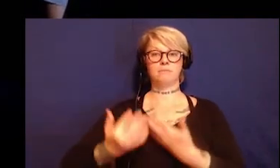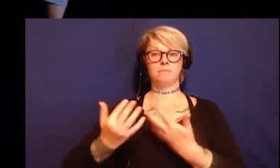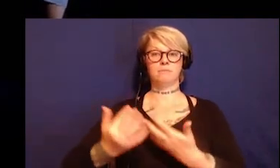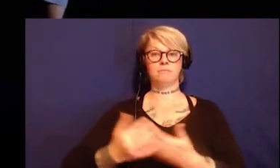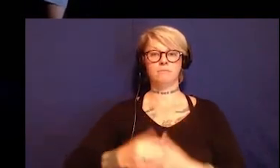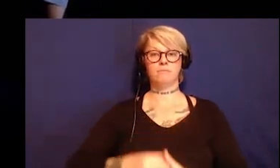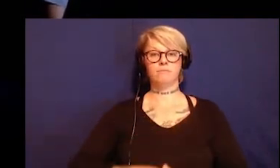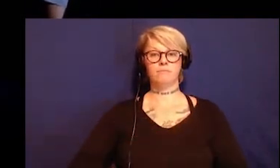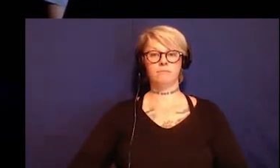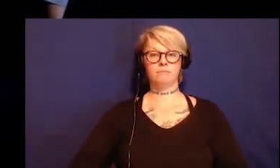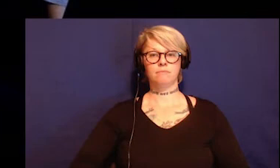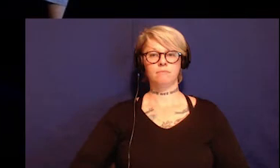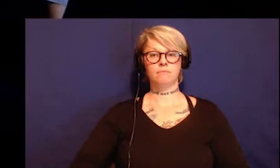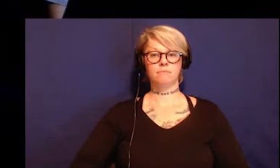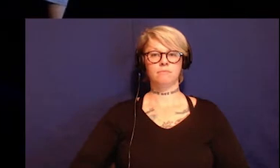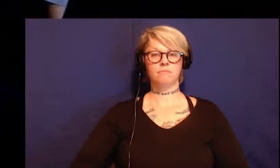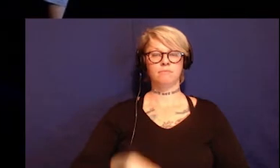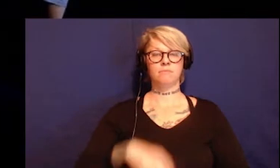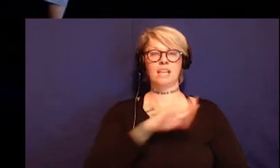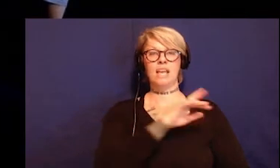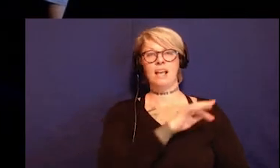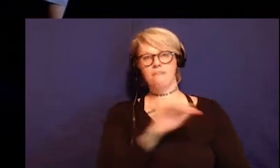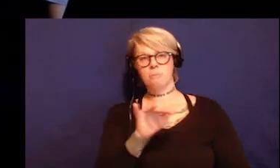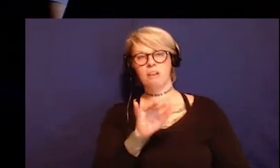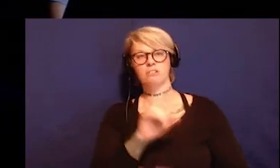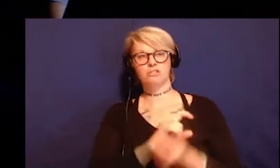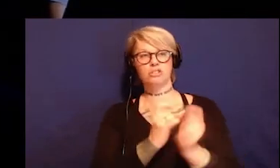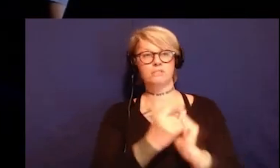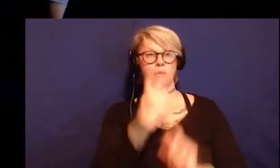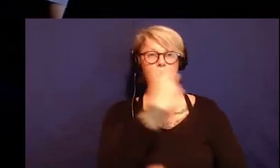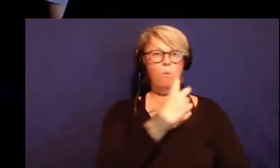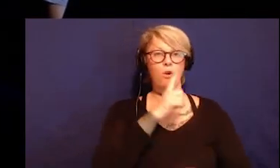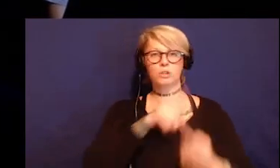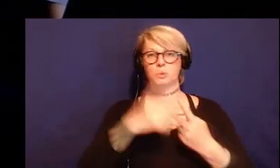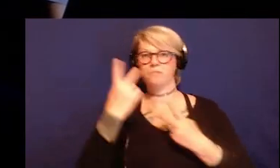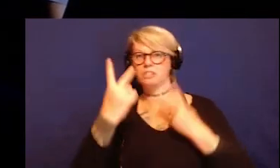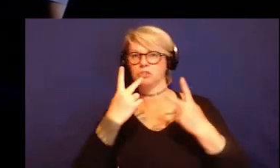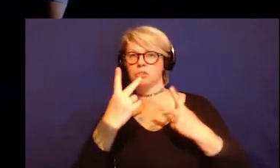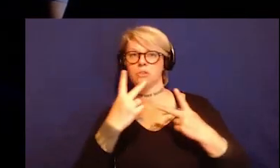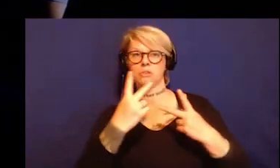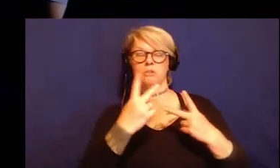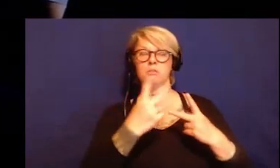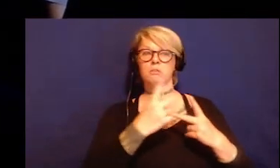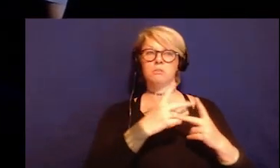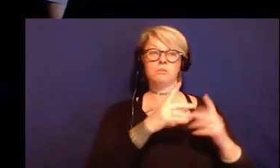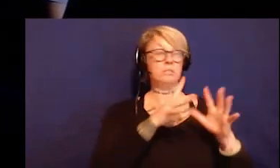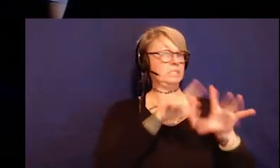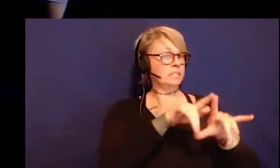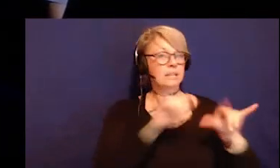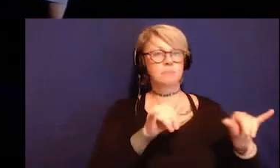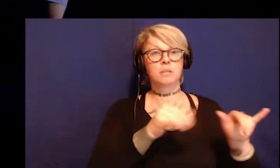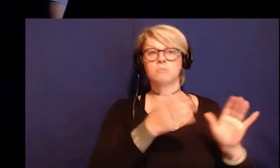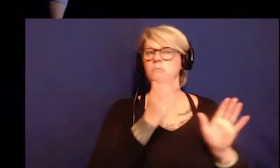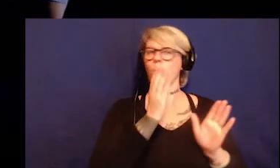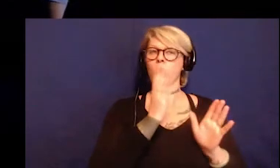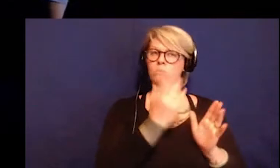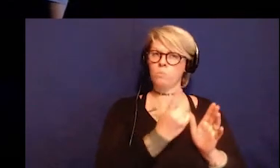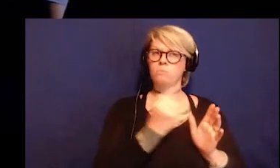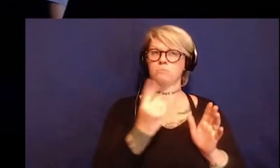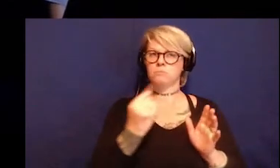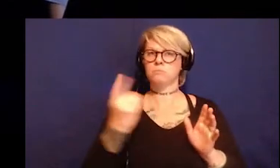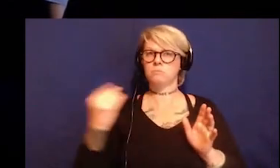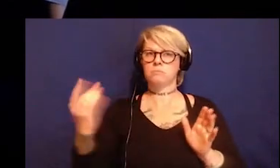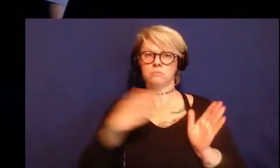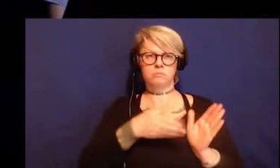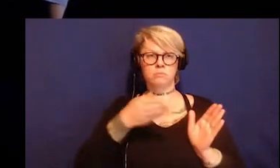Alphabet changed us from oral spaces to visual, from the all at once to sequential. Electricity changed time and space. It's all getting